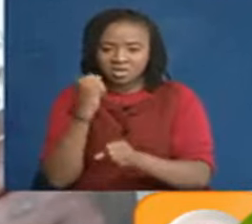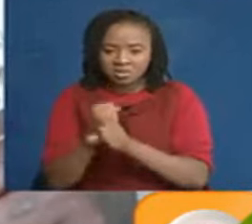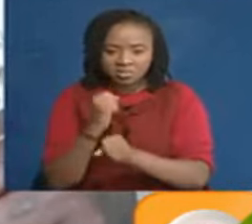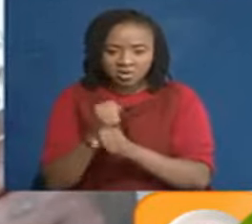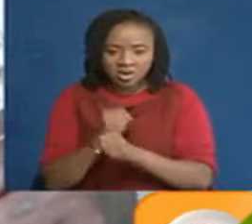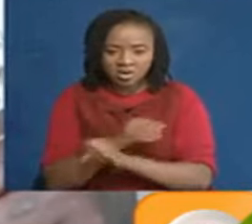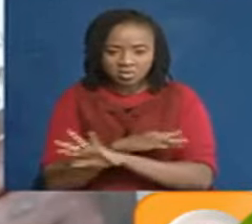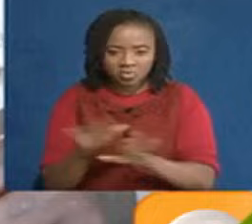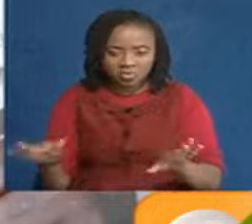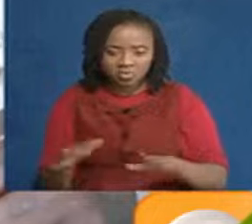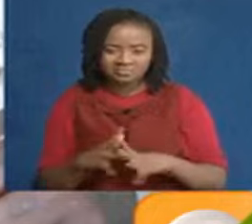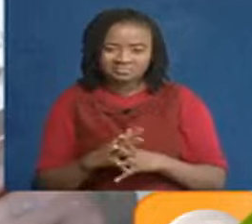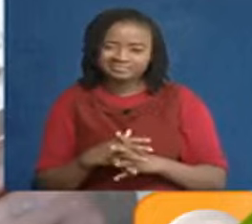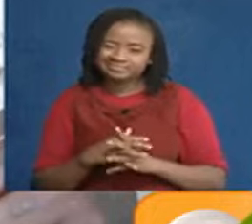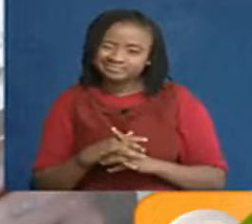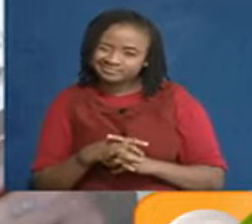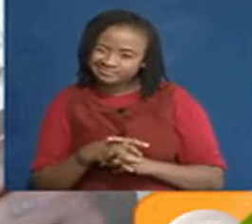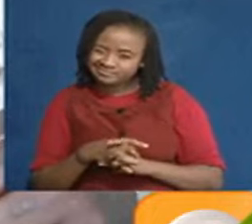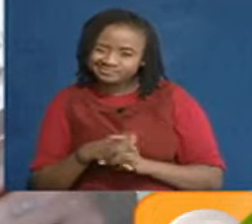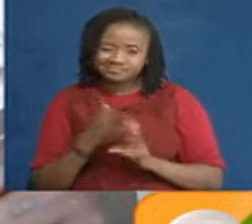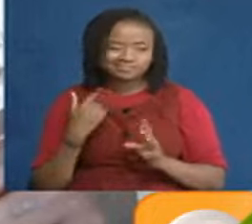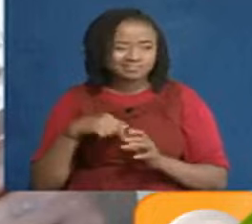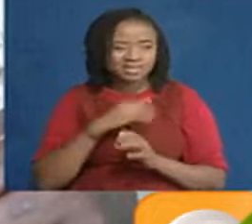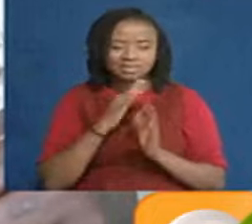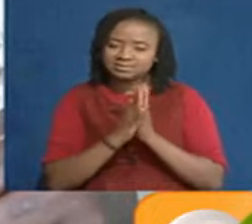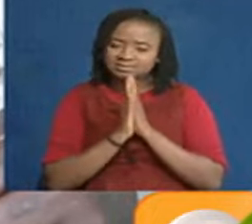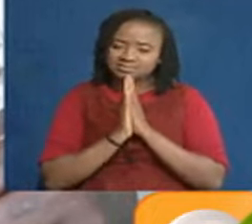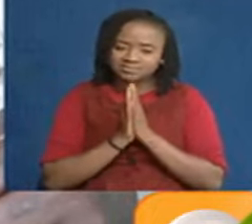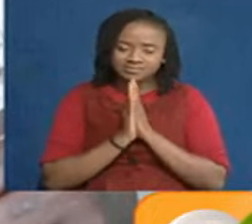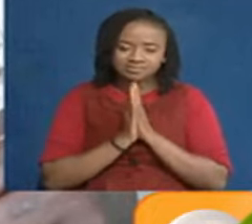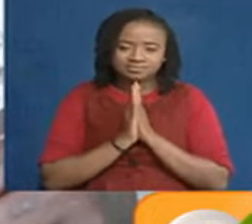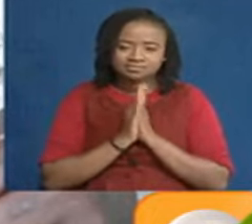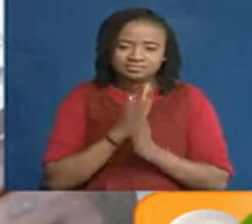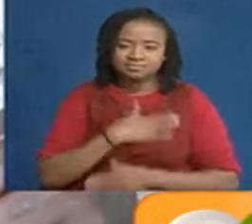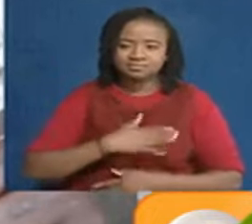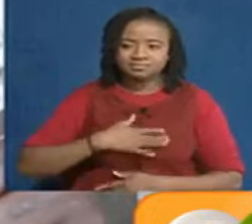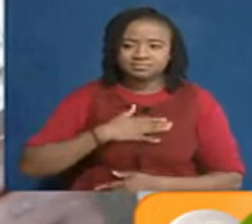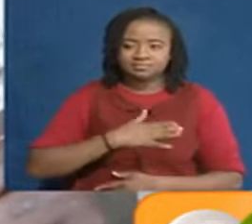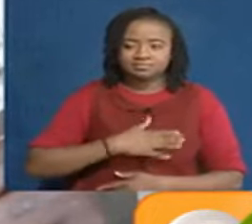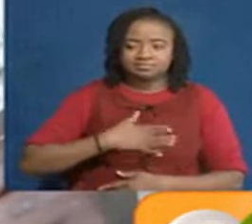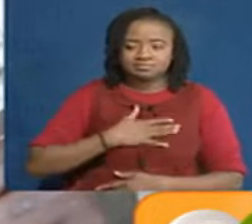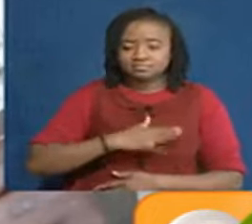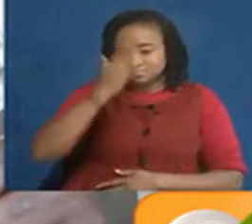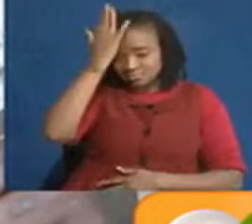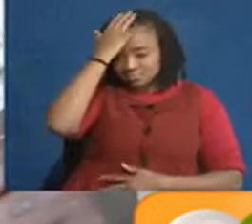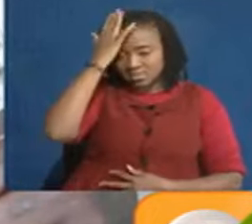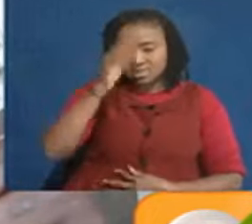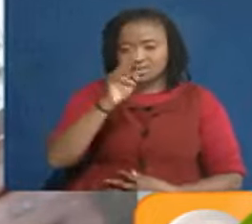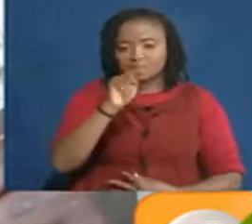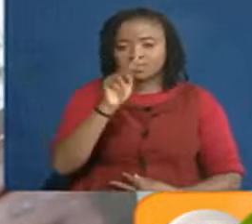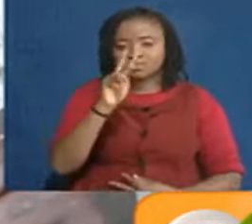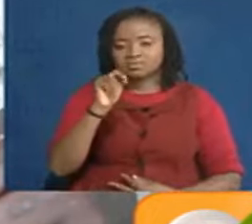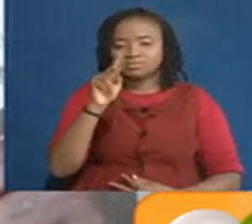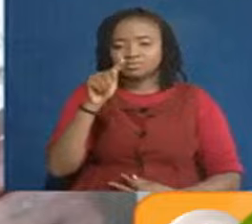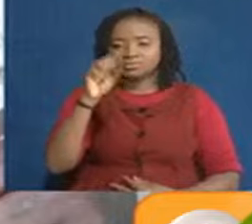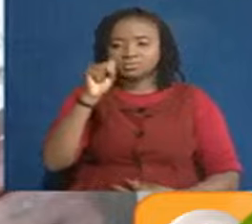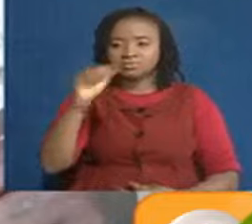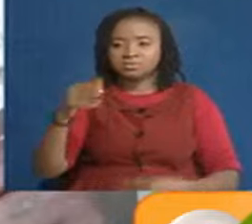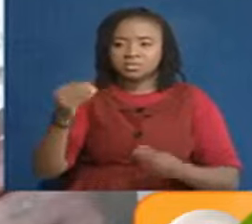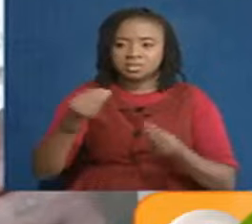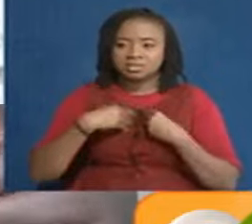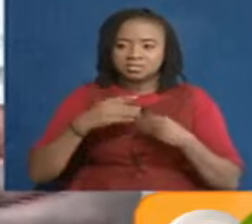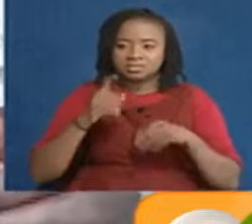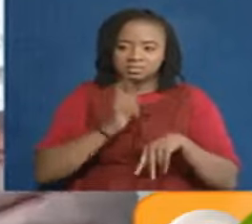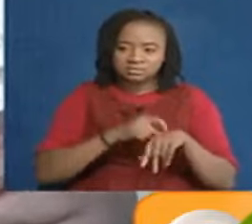kibiashara zimesimamishwa. Ombi letu ni Jumatatu NTSA waweze kutupatia nafasi